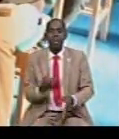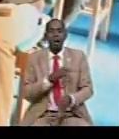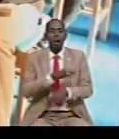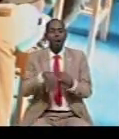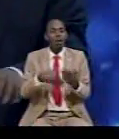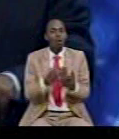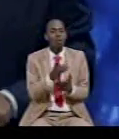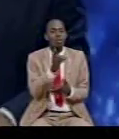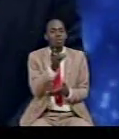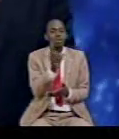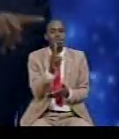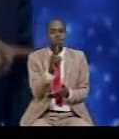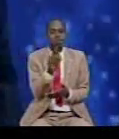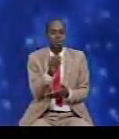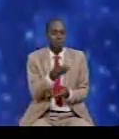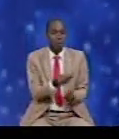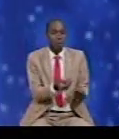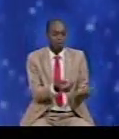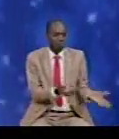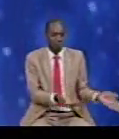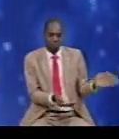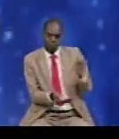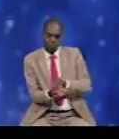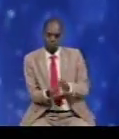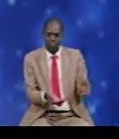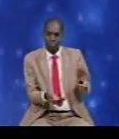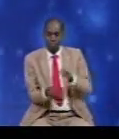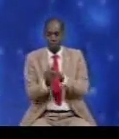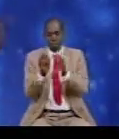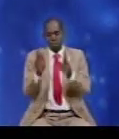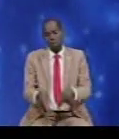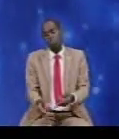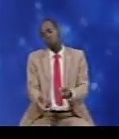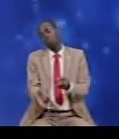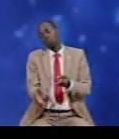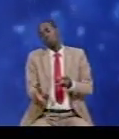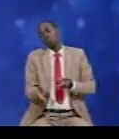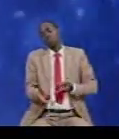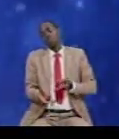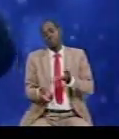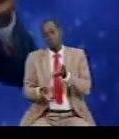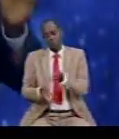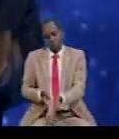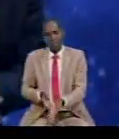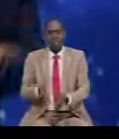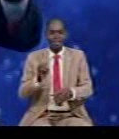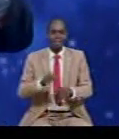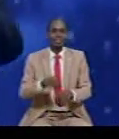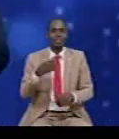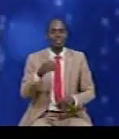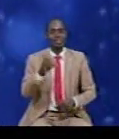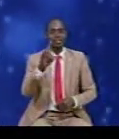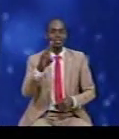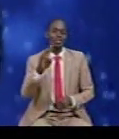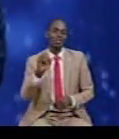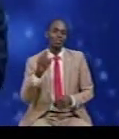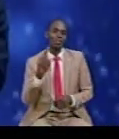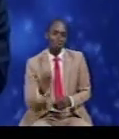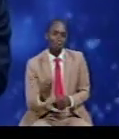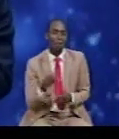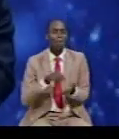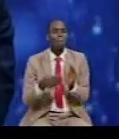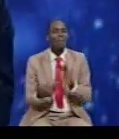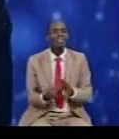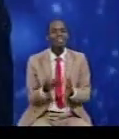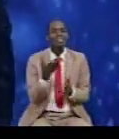dust back, and is lying down and sleeping in the dust. That means those who have